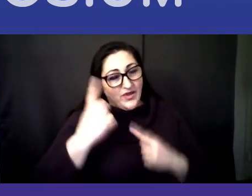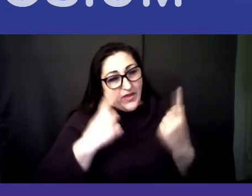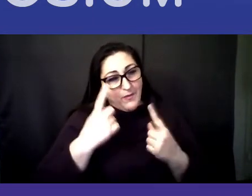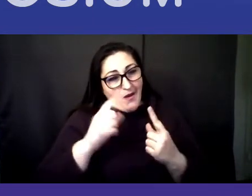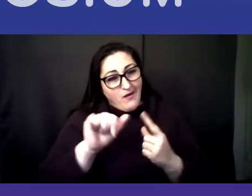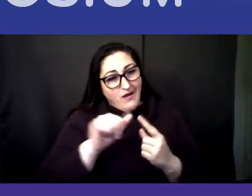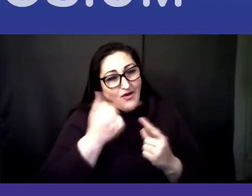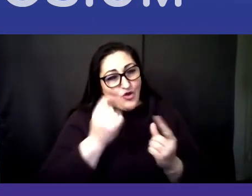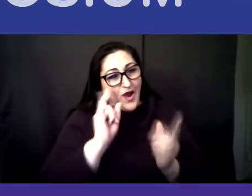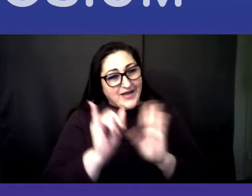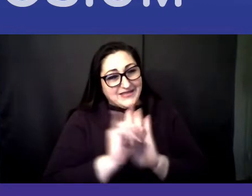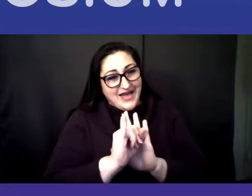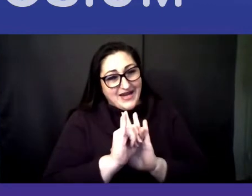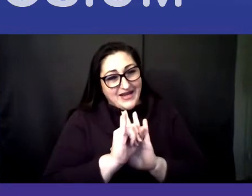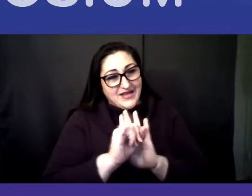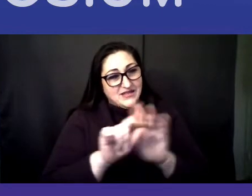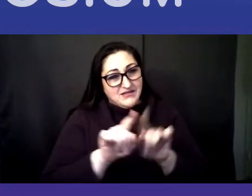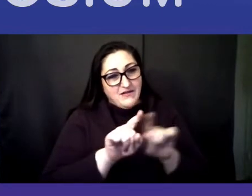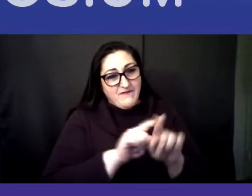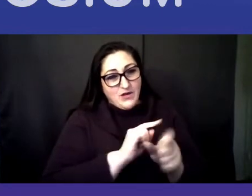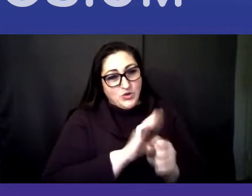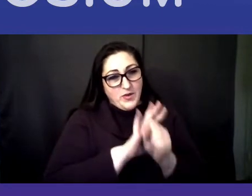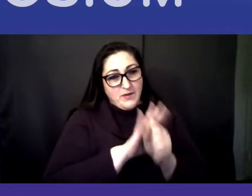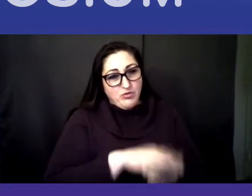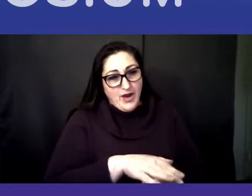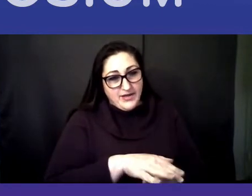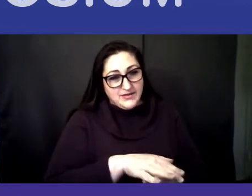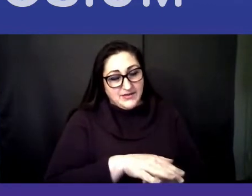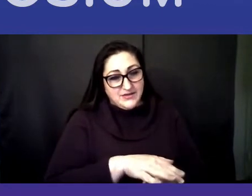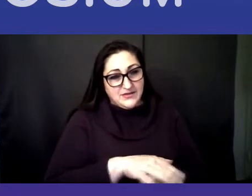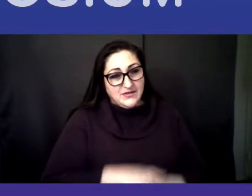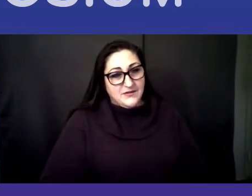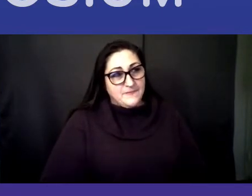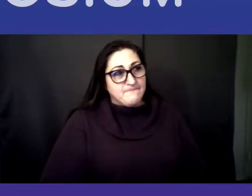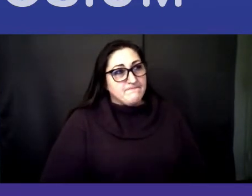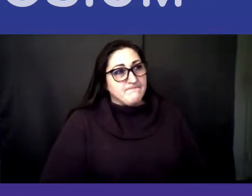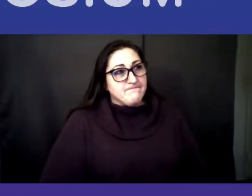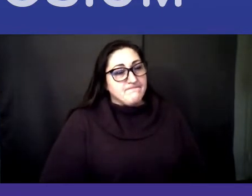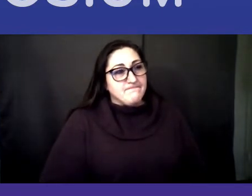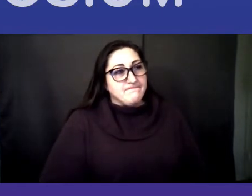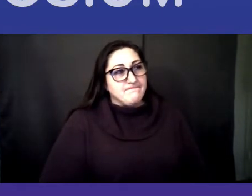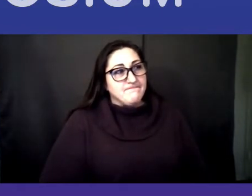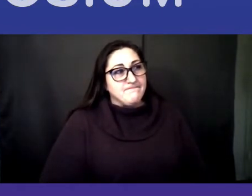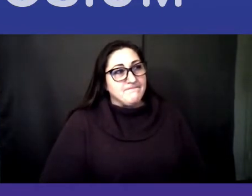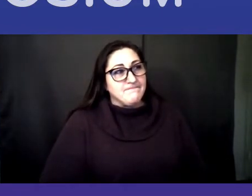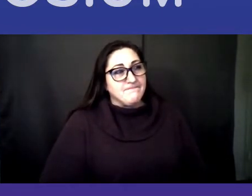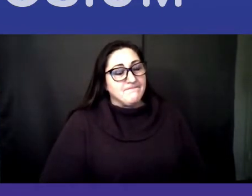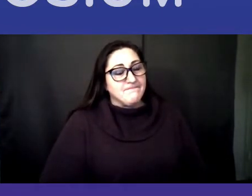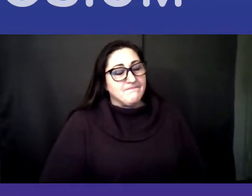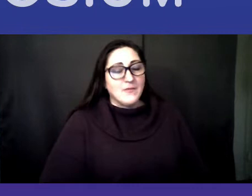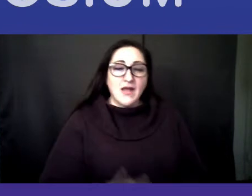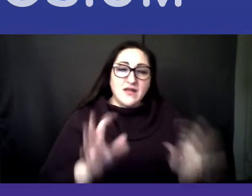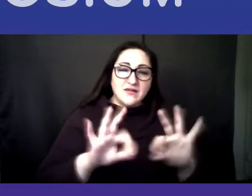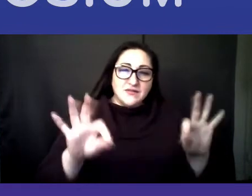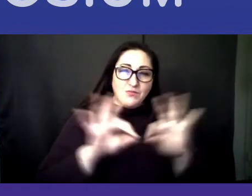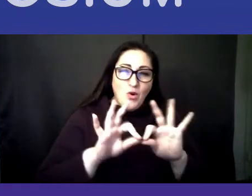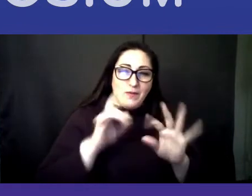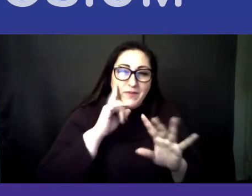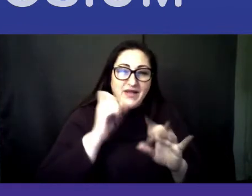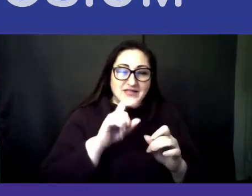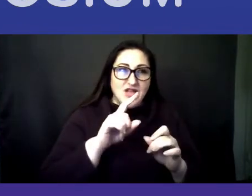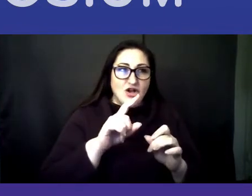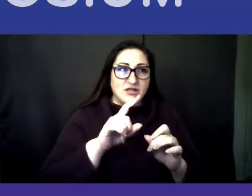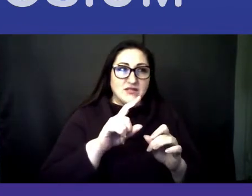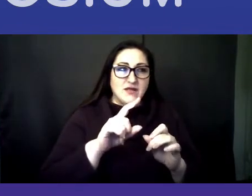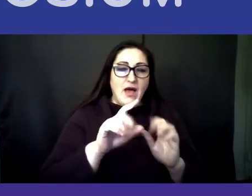an ethics to doing that as well, because you can't speak for people. So then it's sort